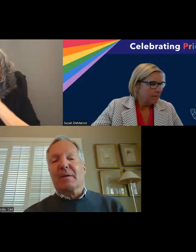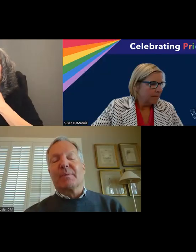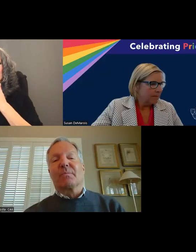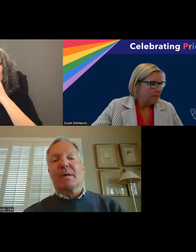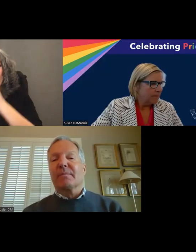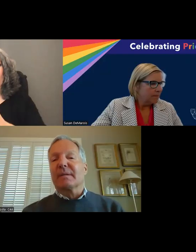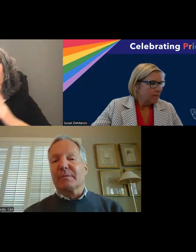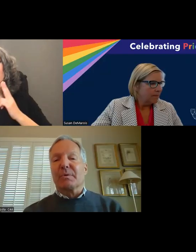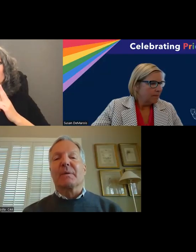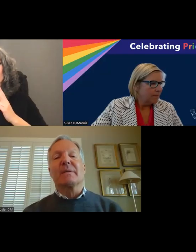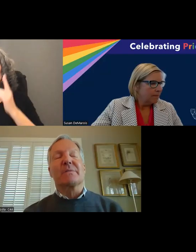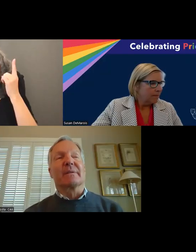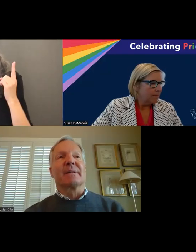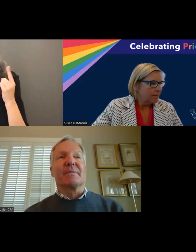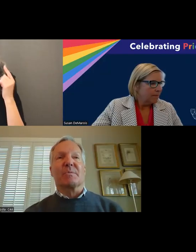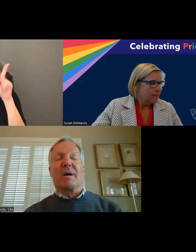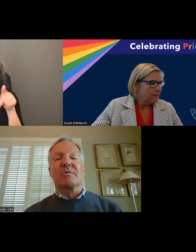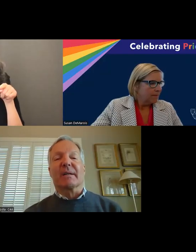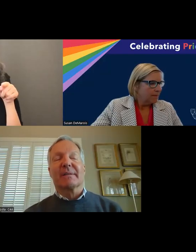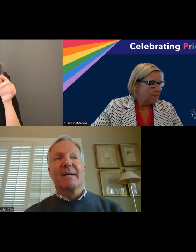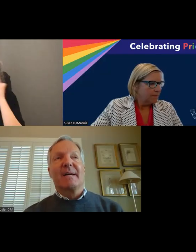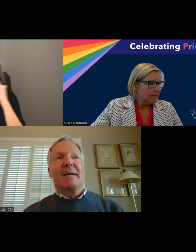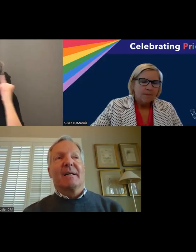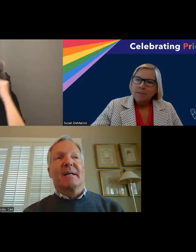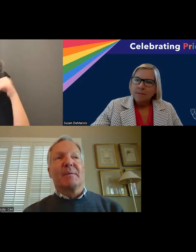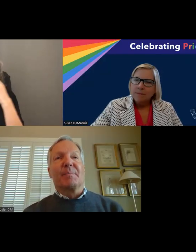to have been one of the interviewees on this project.